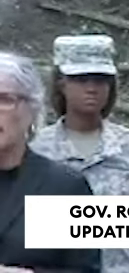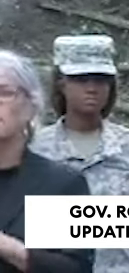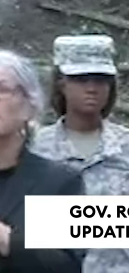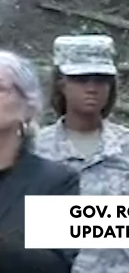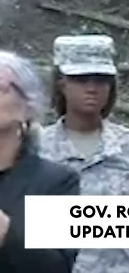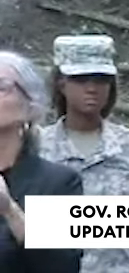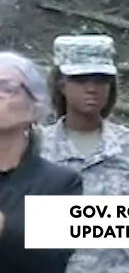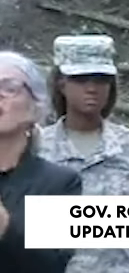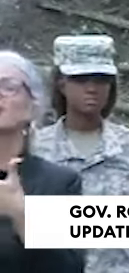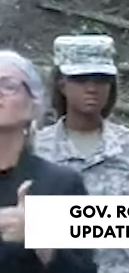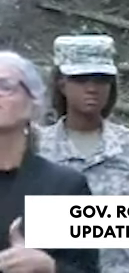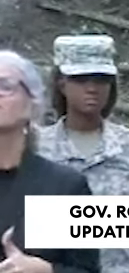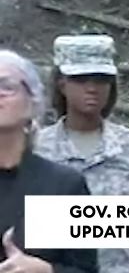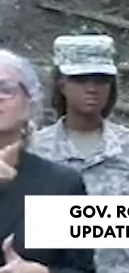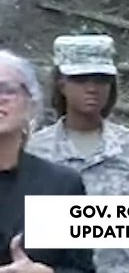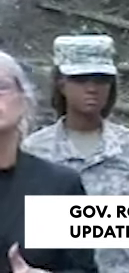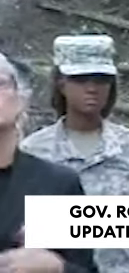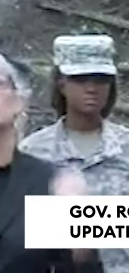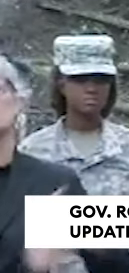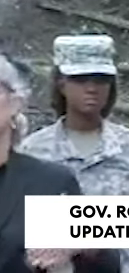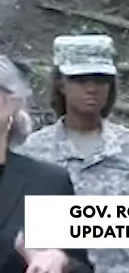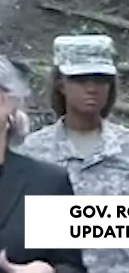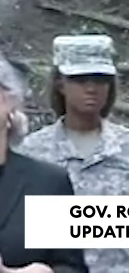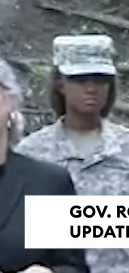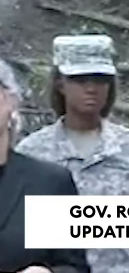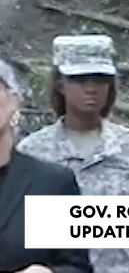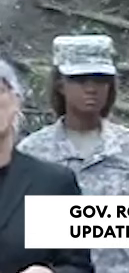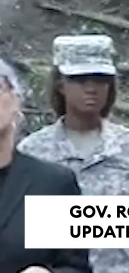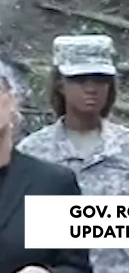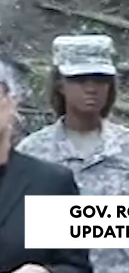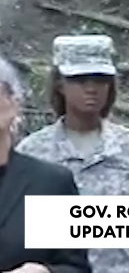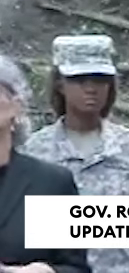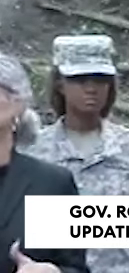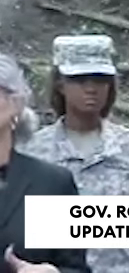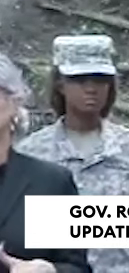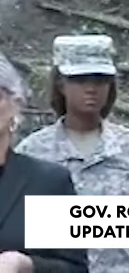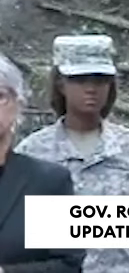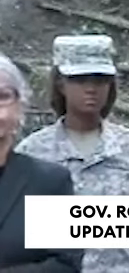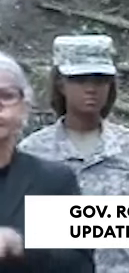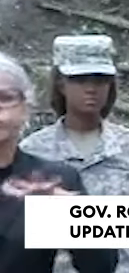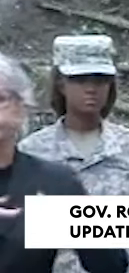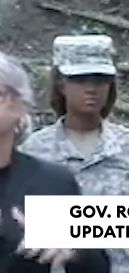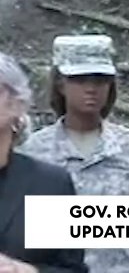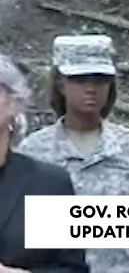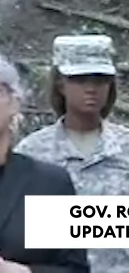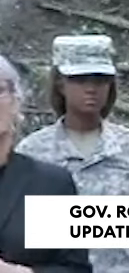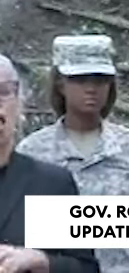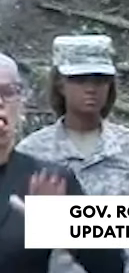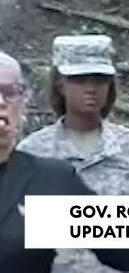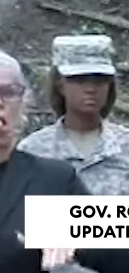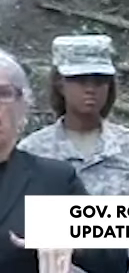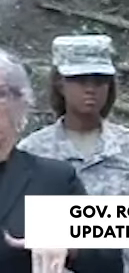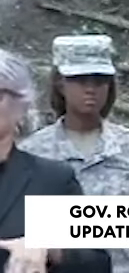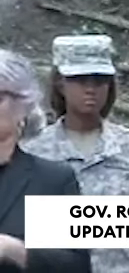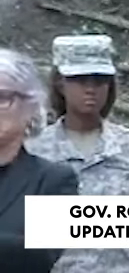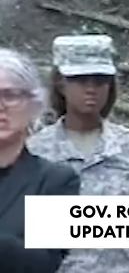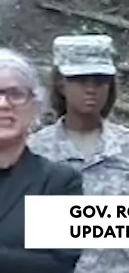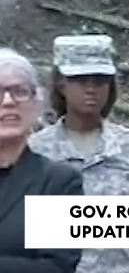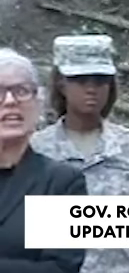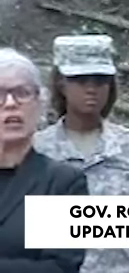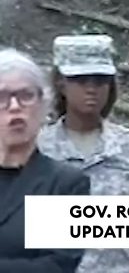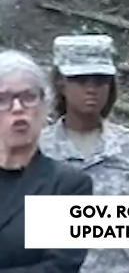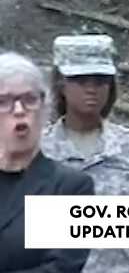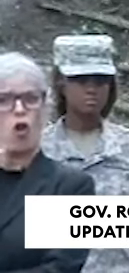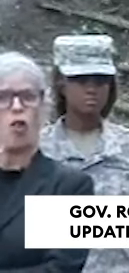lot of water down there. There's no question. They have not received any call